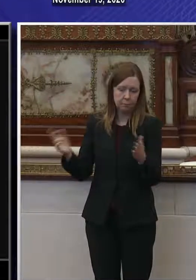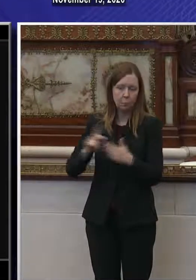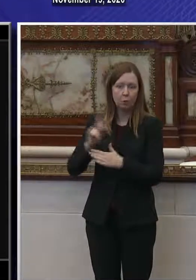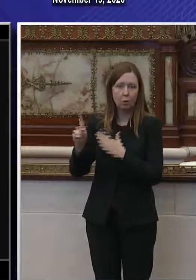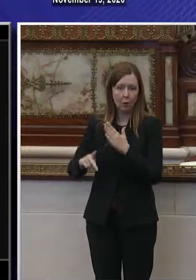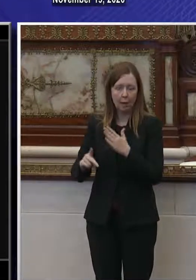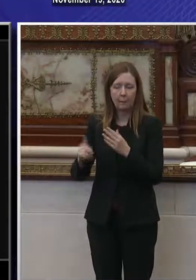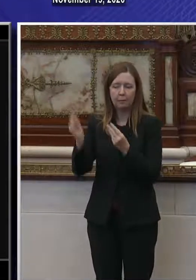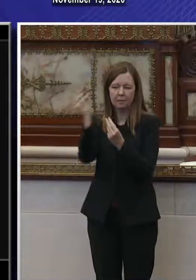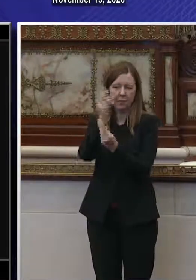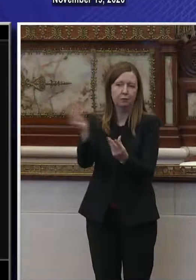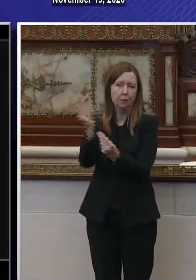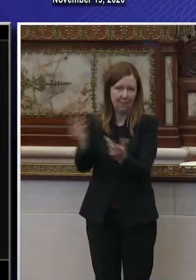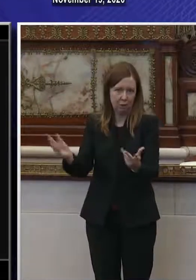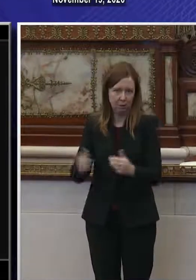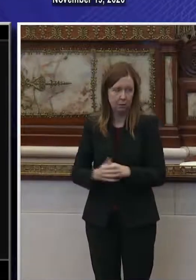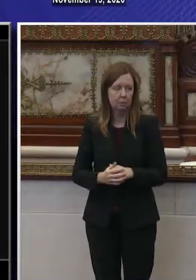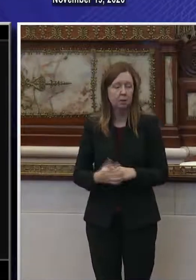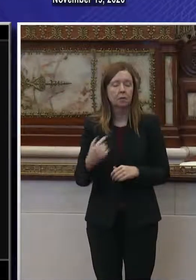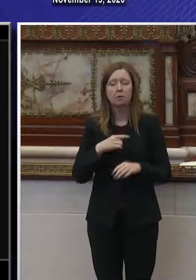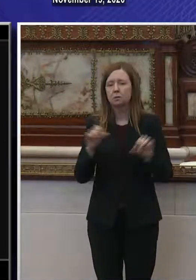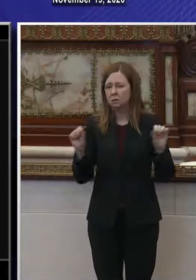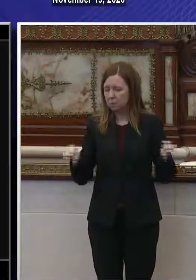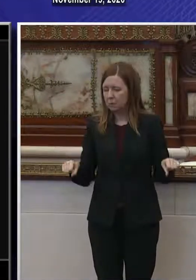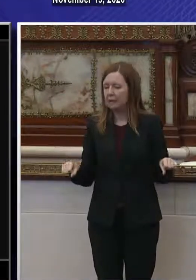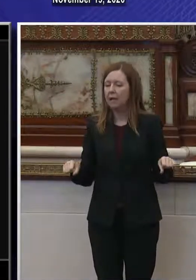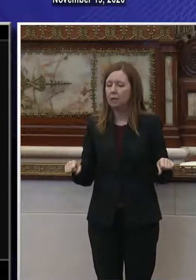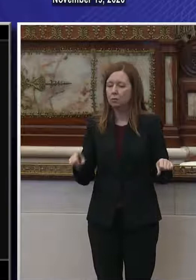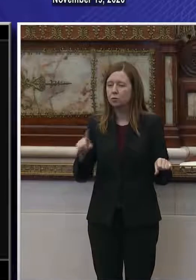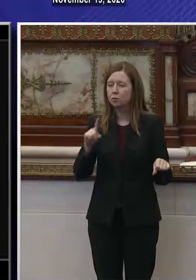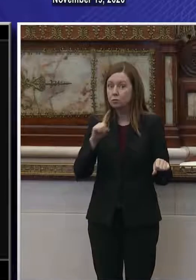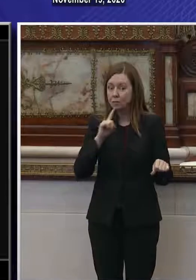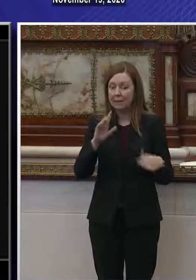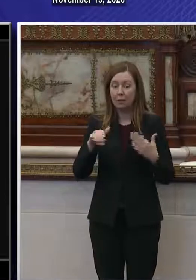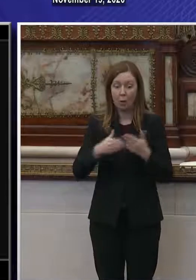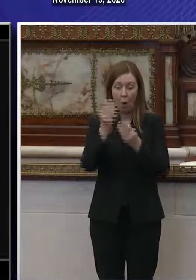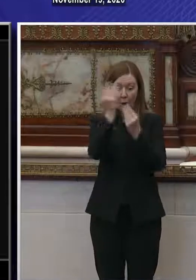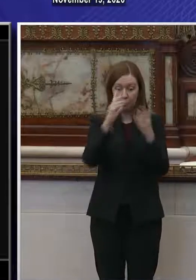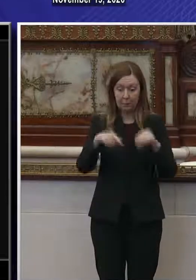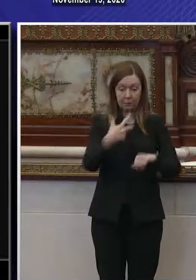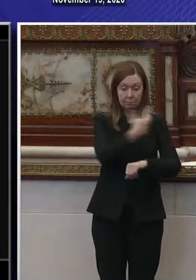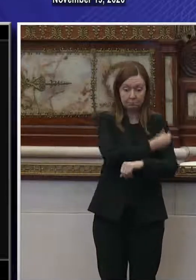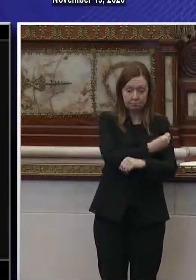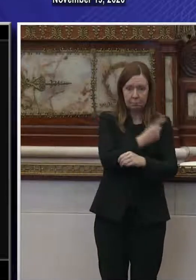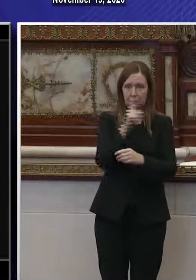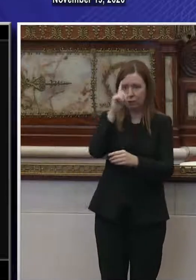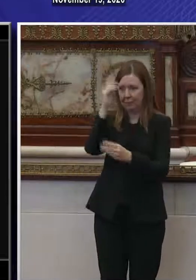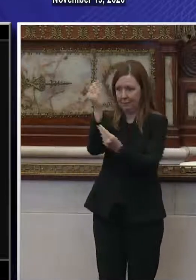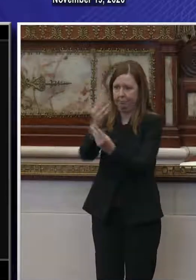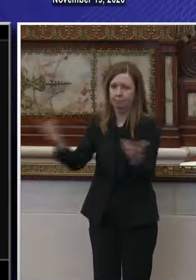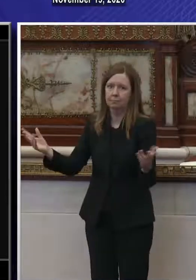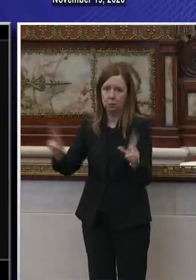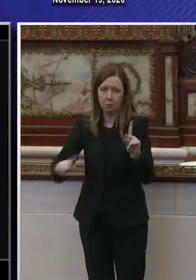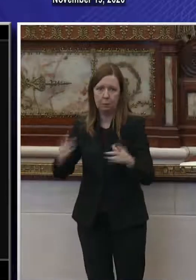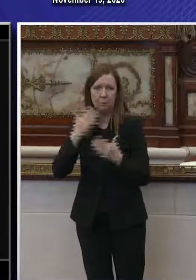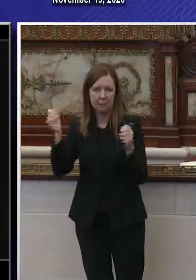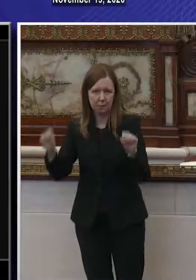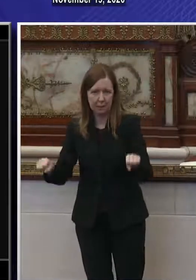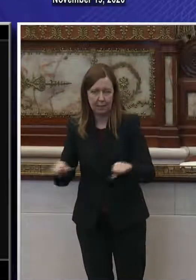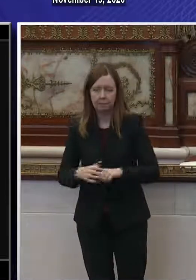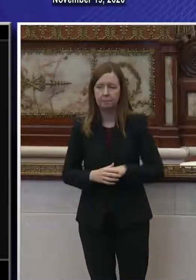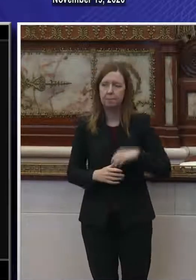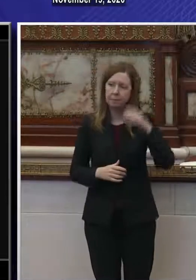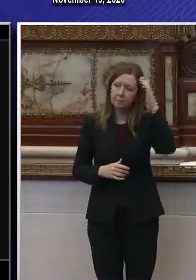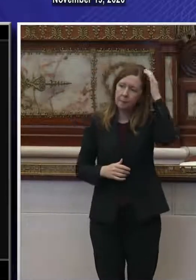program of information so that we can really get all the information out as best we can. I